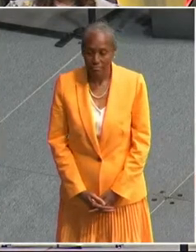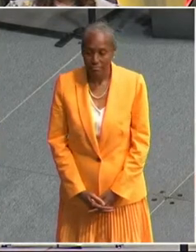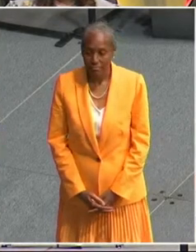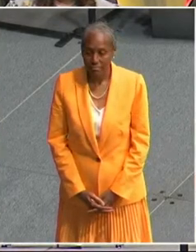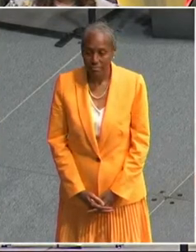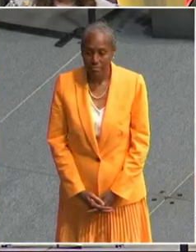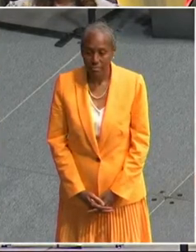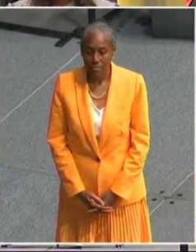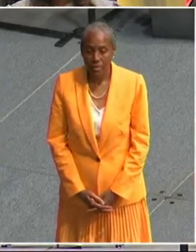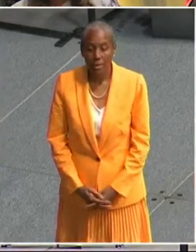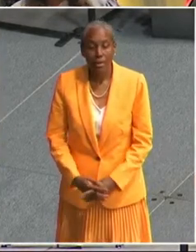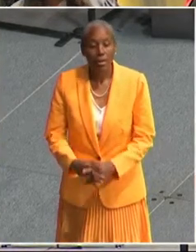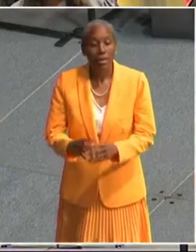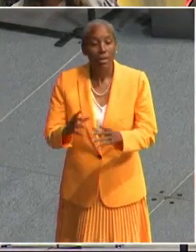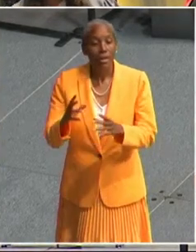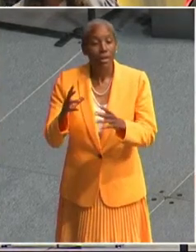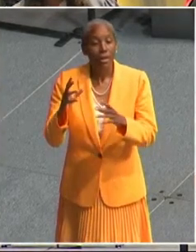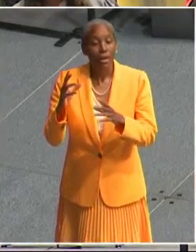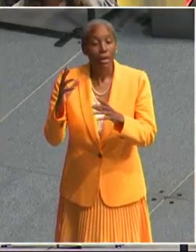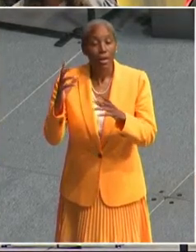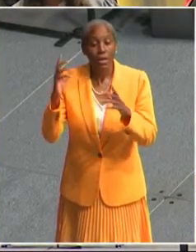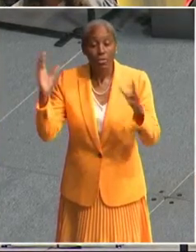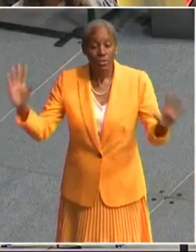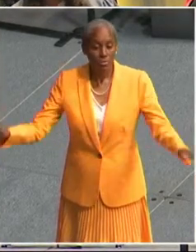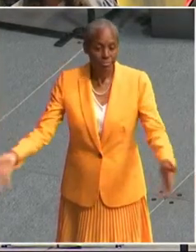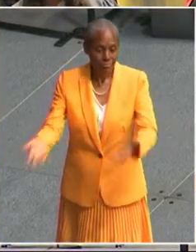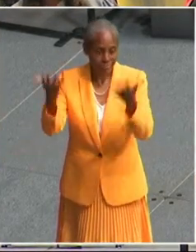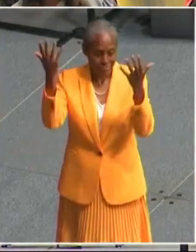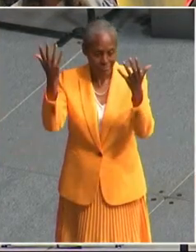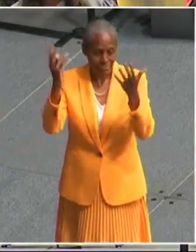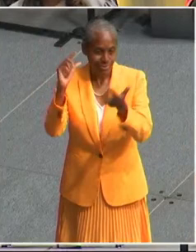So will the candidates for graduation please rise?